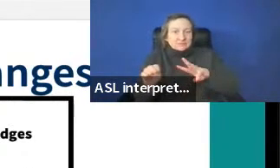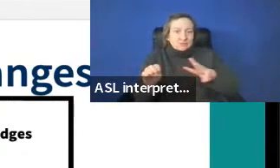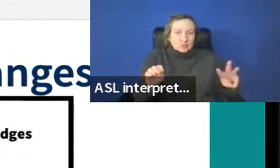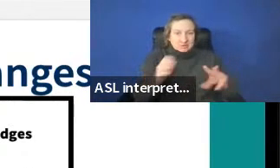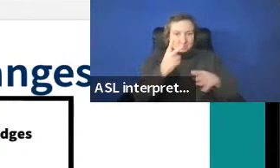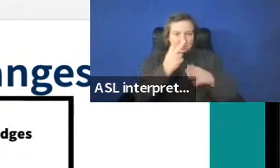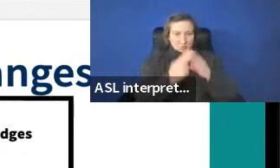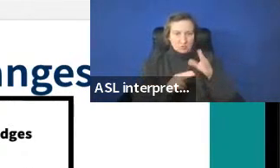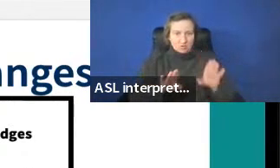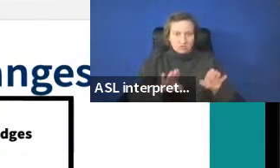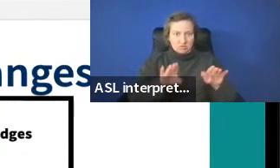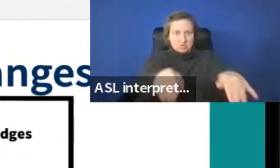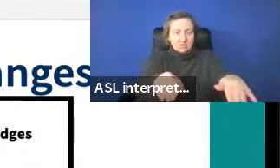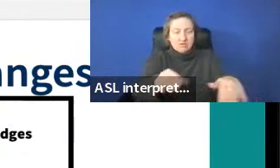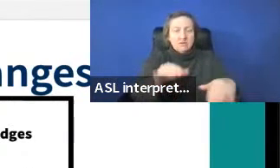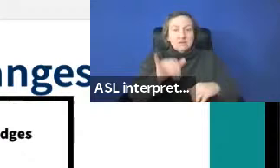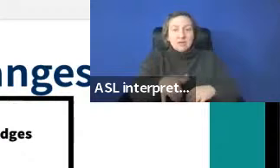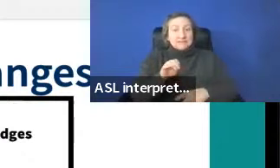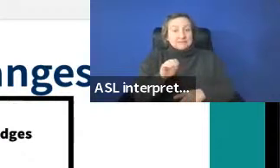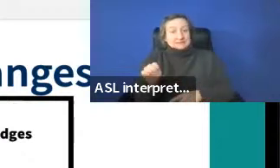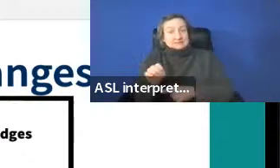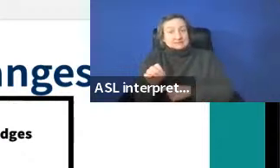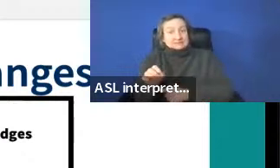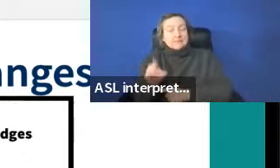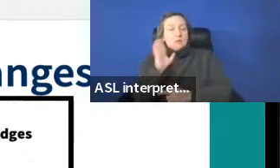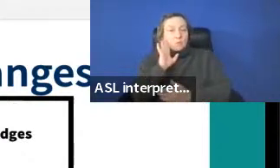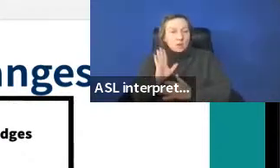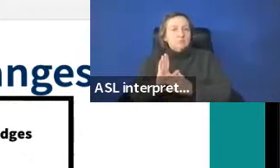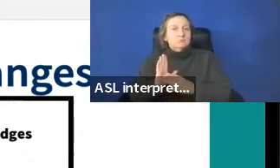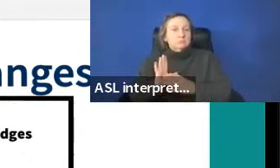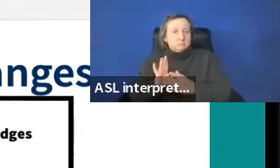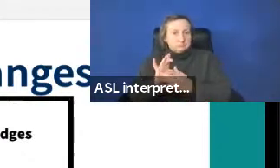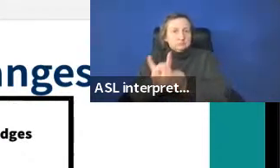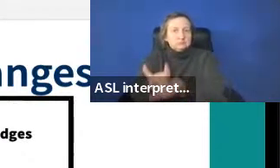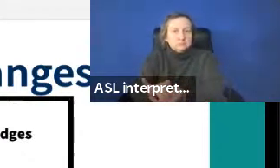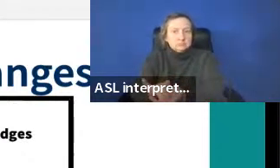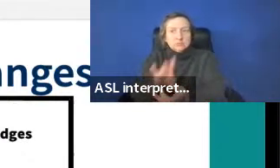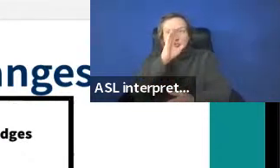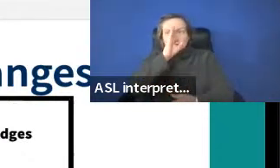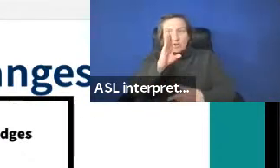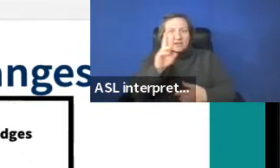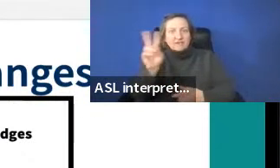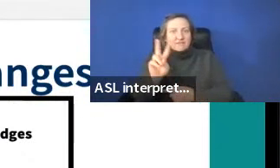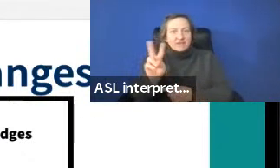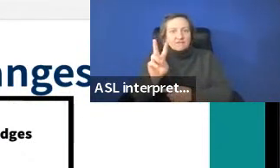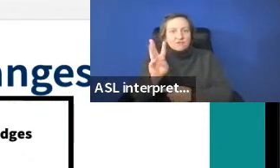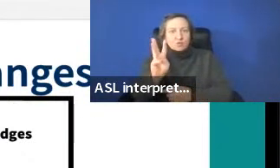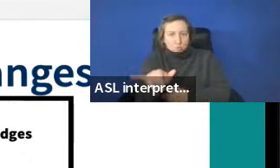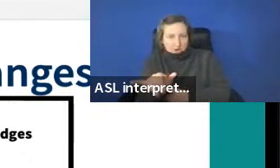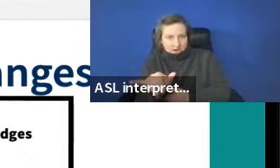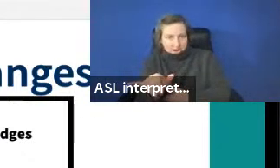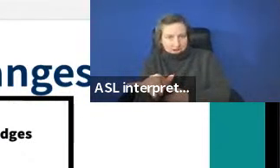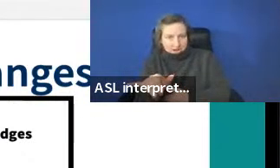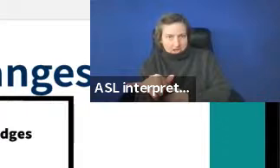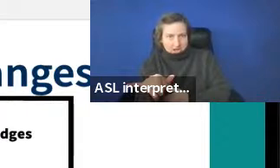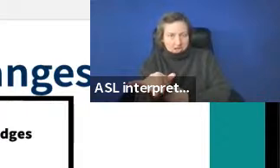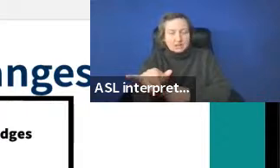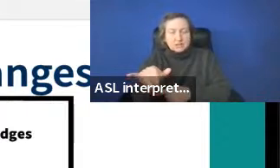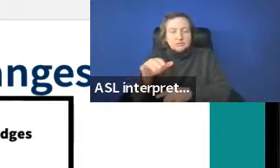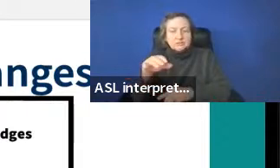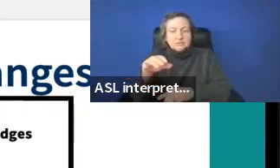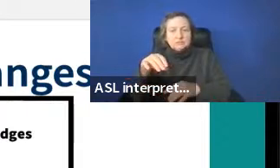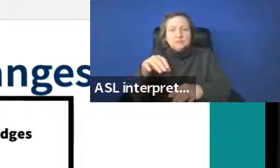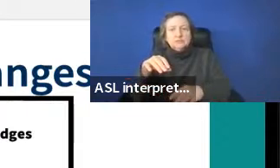that arterial bridge on the east side connects directly to Vancouver Way, and would provide a